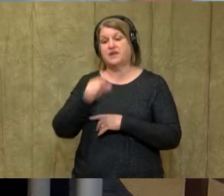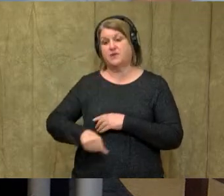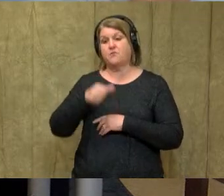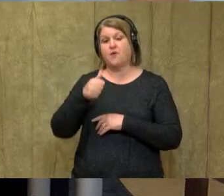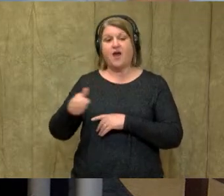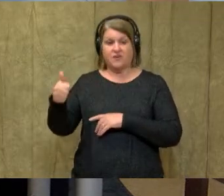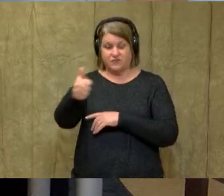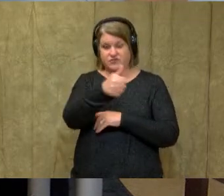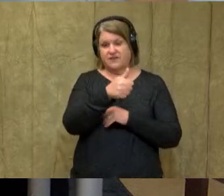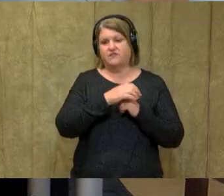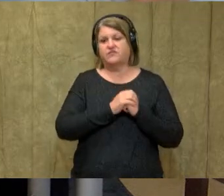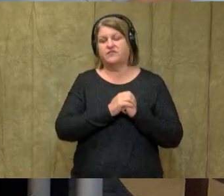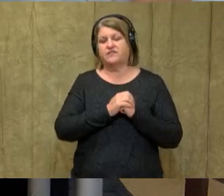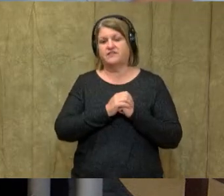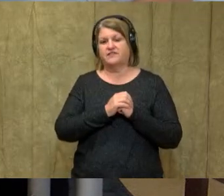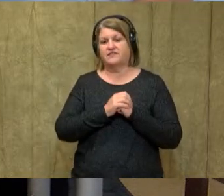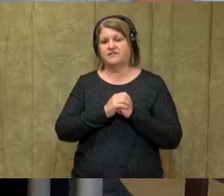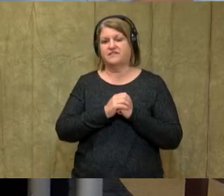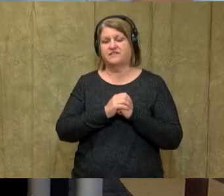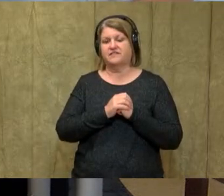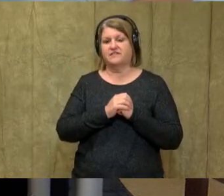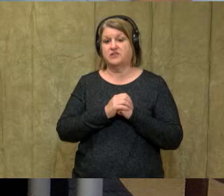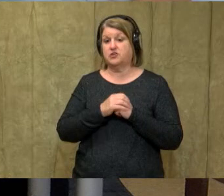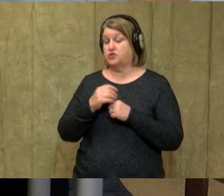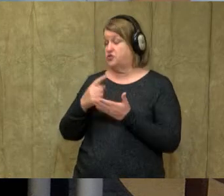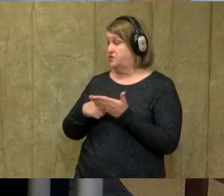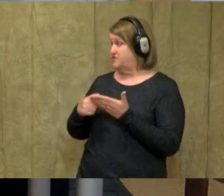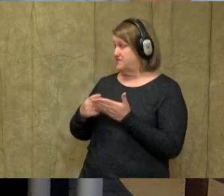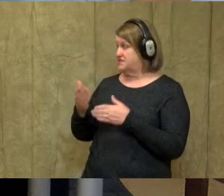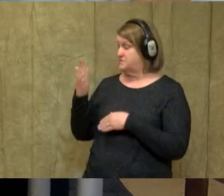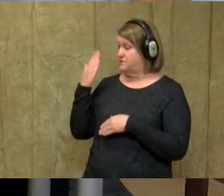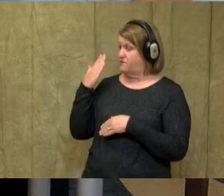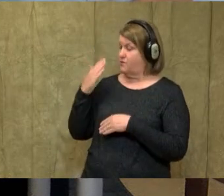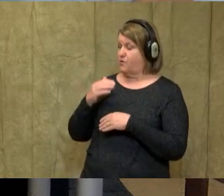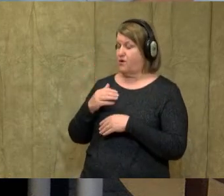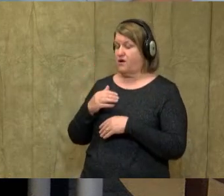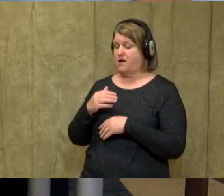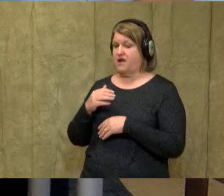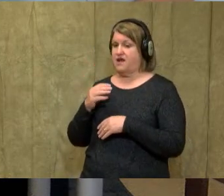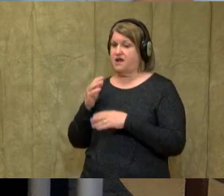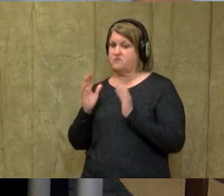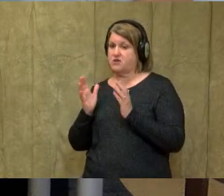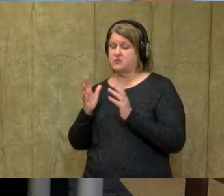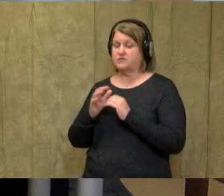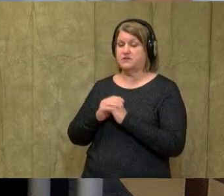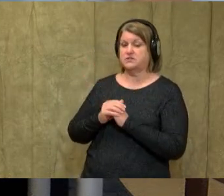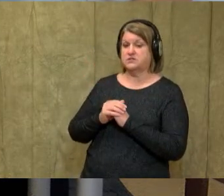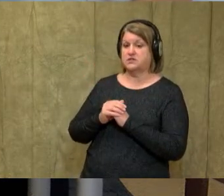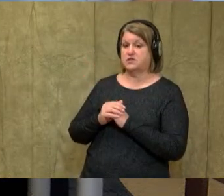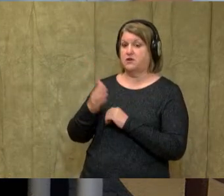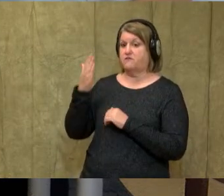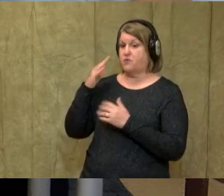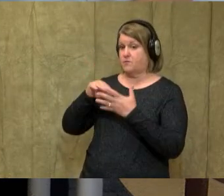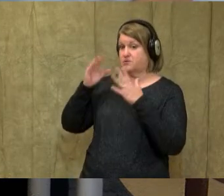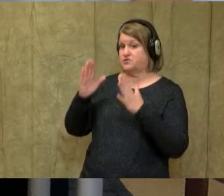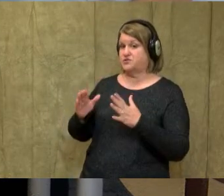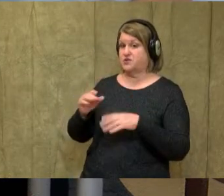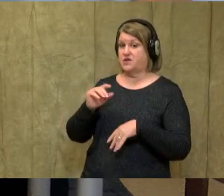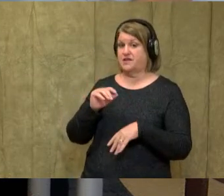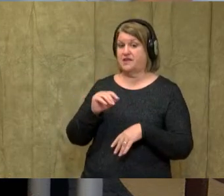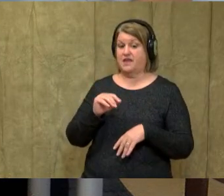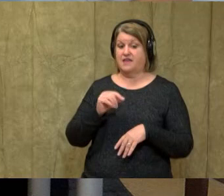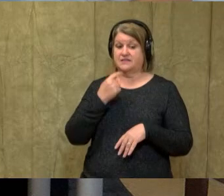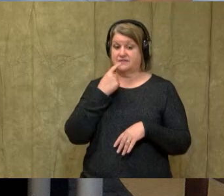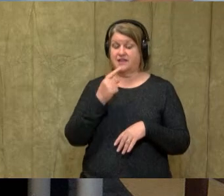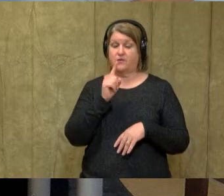and Ms. Hart, you mentioned to me in a previous conversation that one of your previous students, former students, mentioned that one of the things